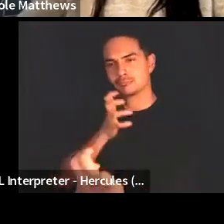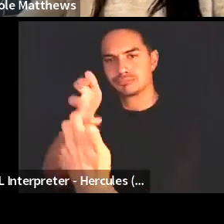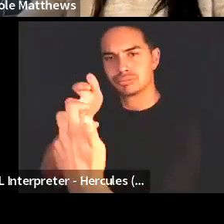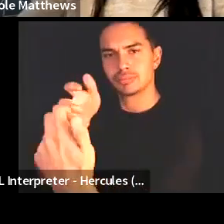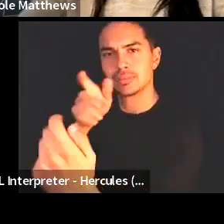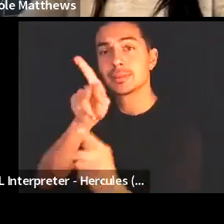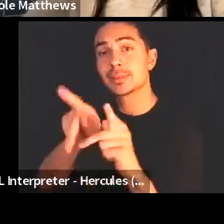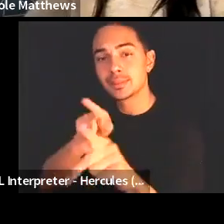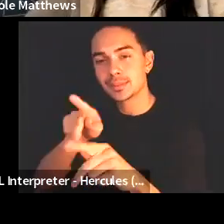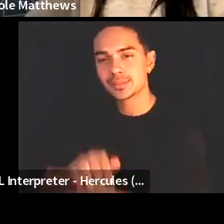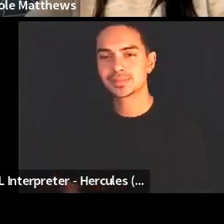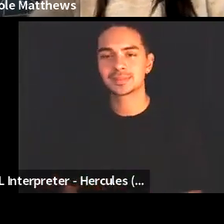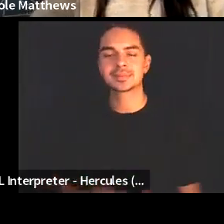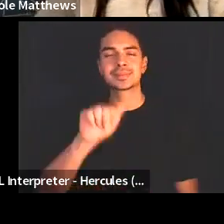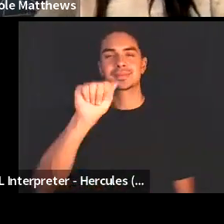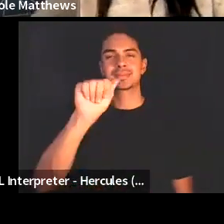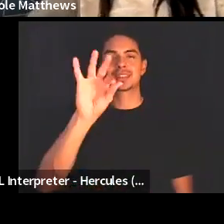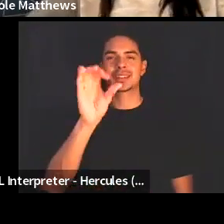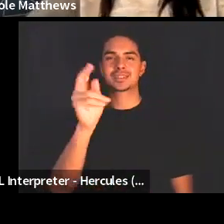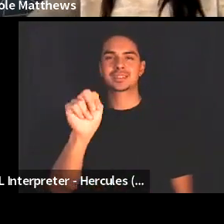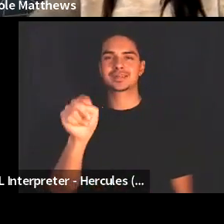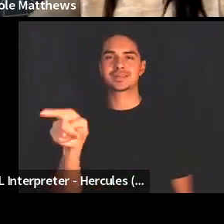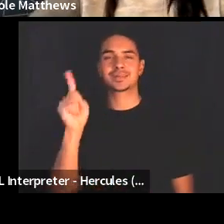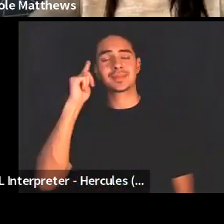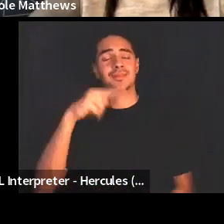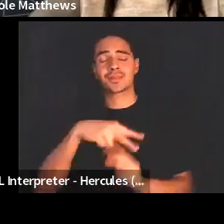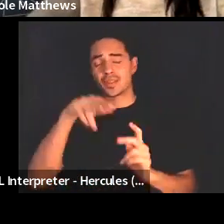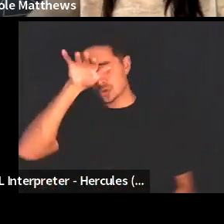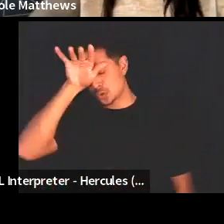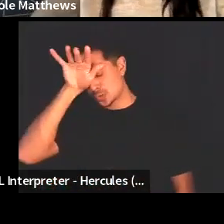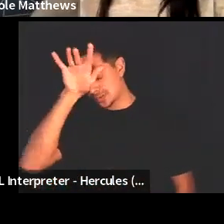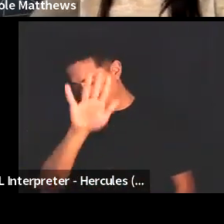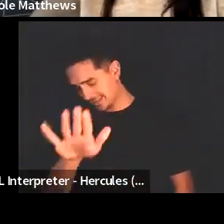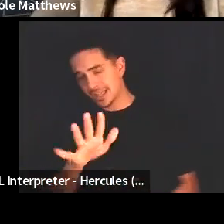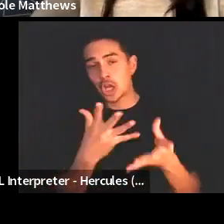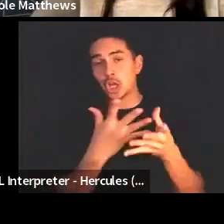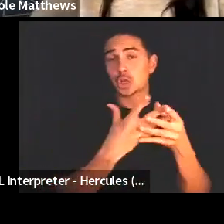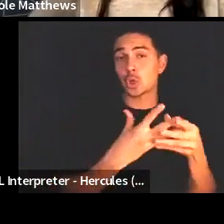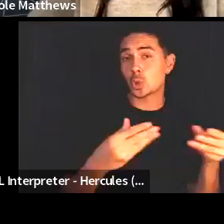This is so nerdy. Solutions, not solvents. Just